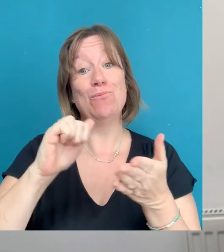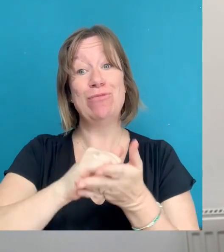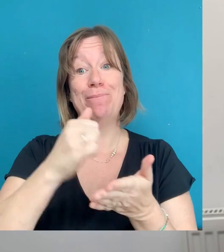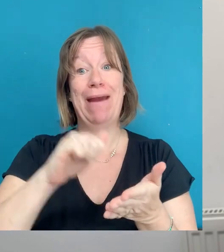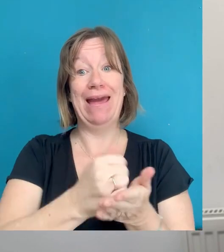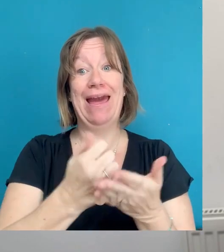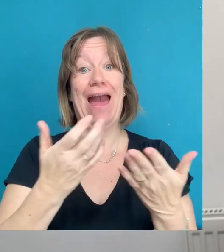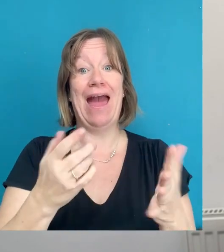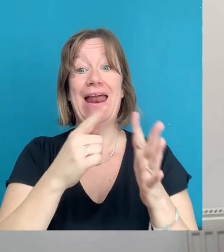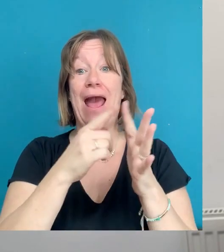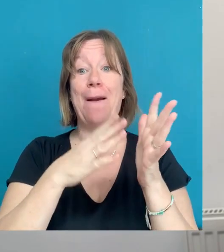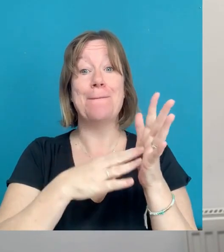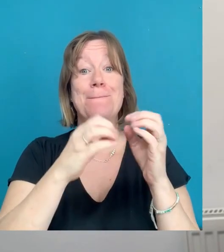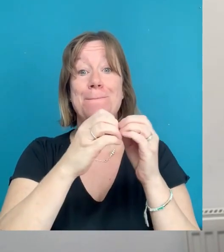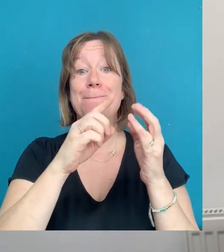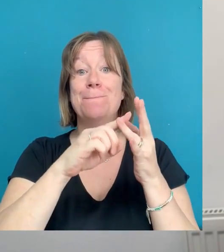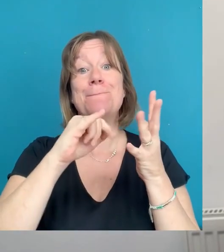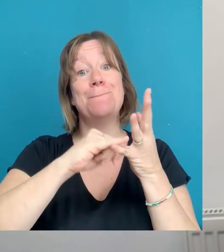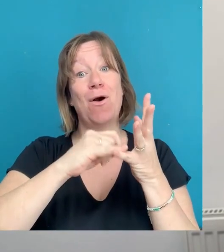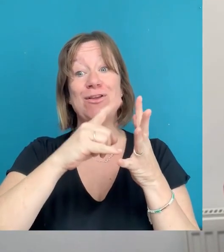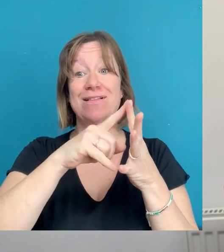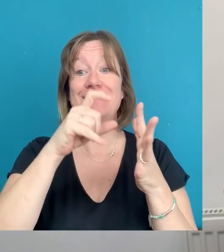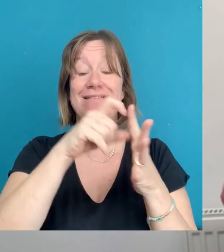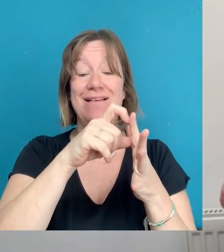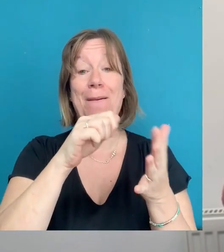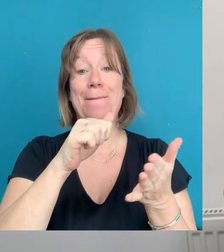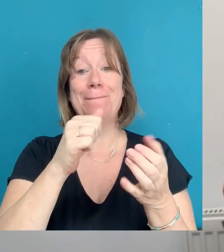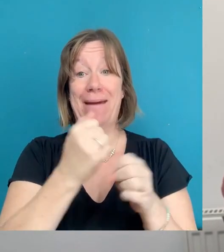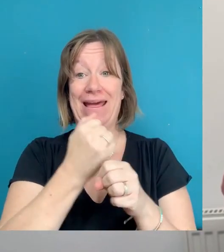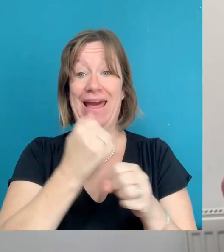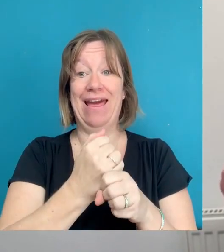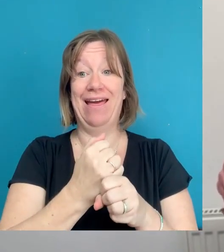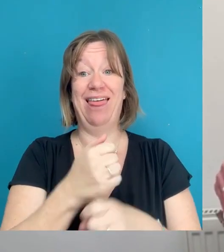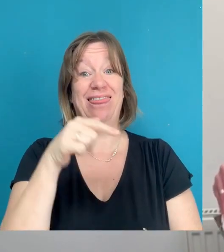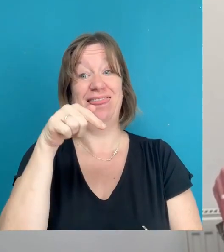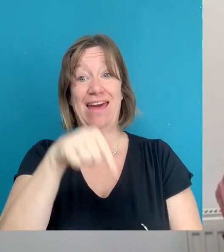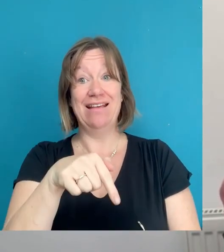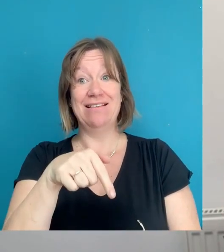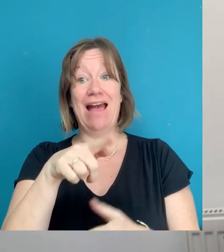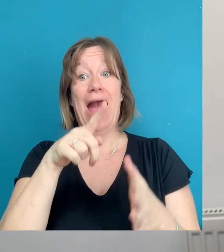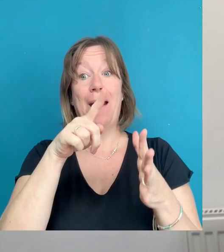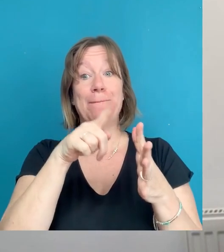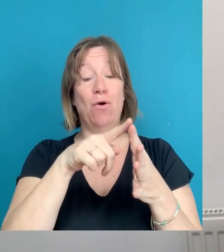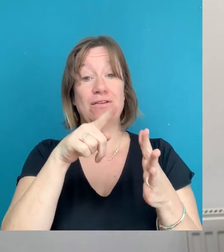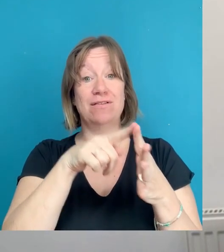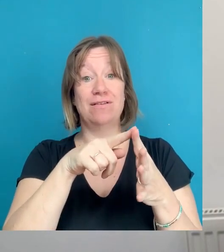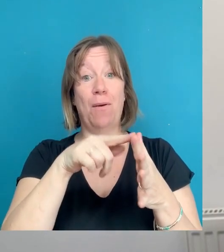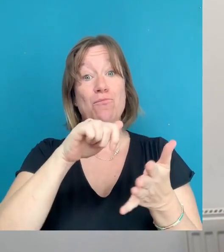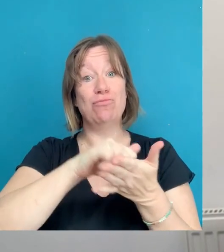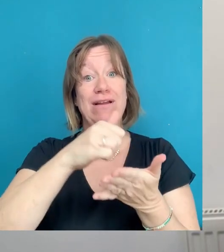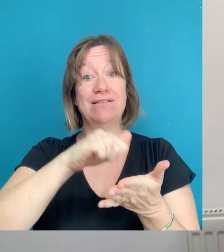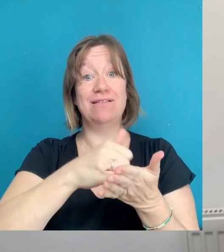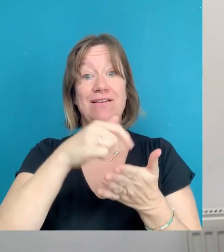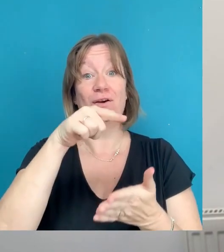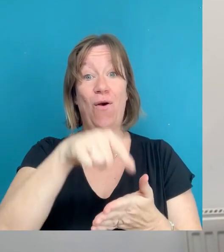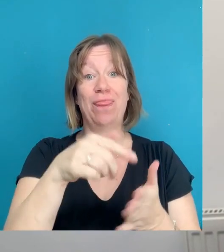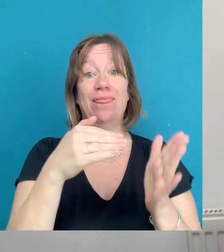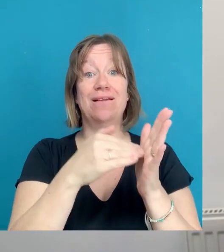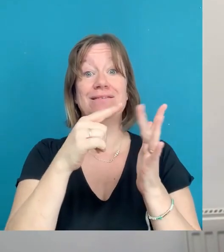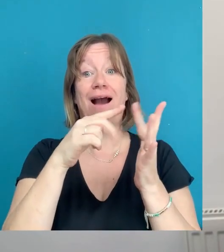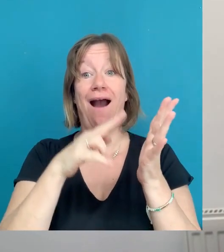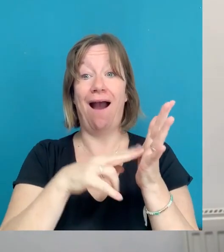element. So we're doing the embossed printmaking today. So this is an embossed print on this sign,